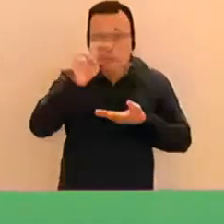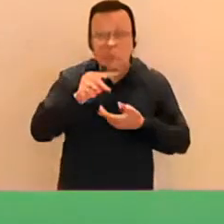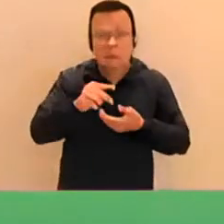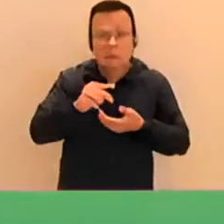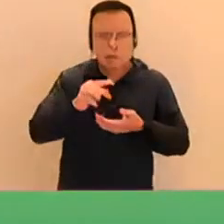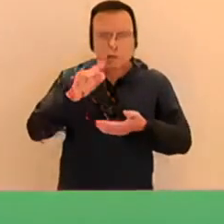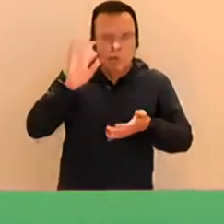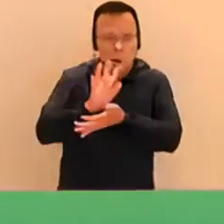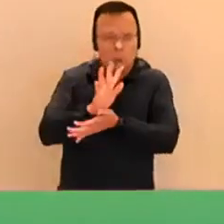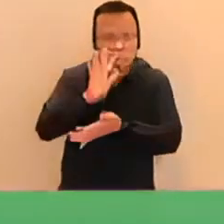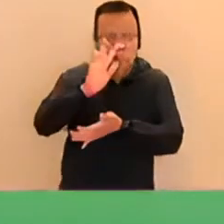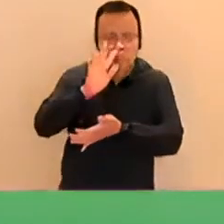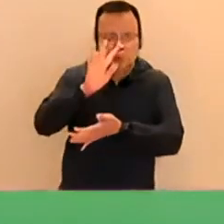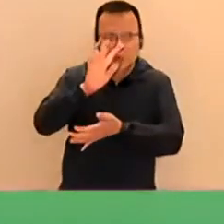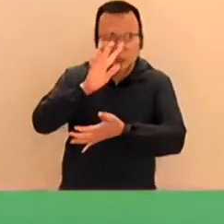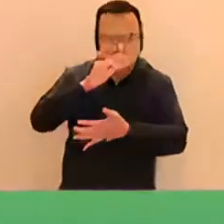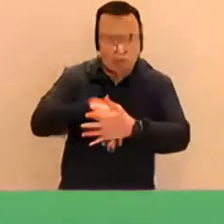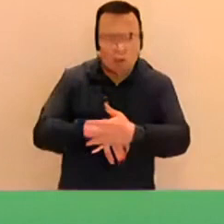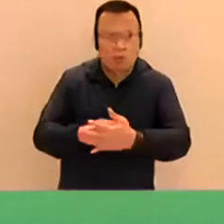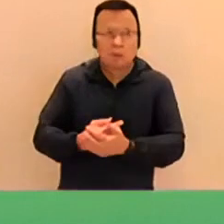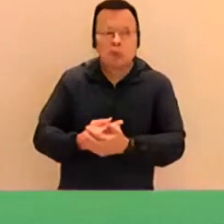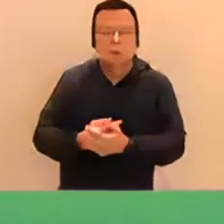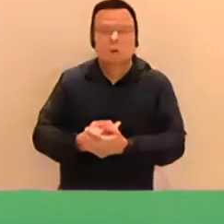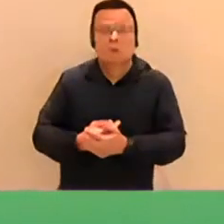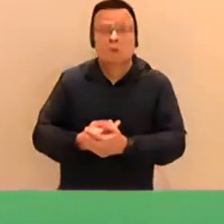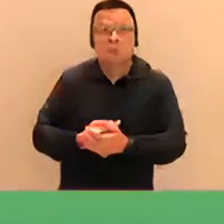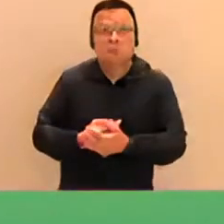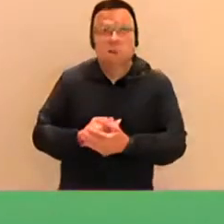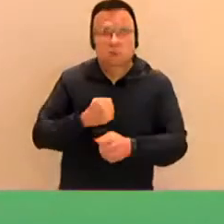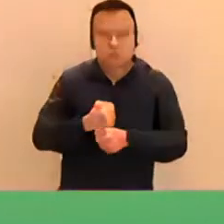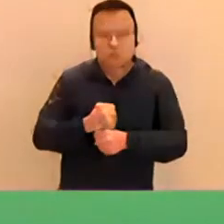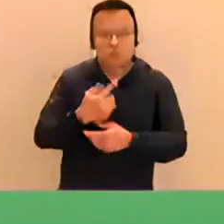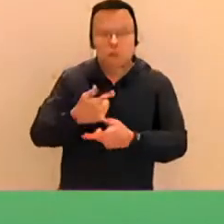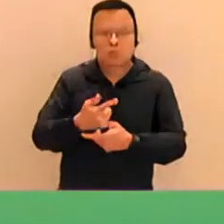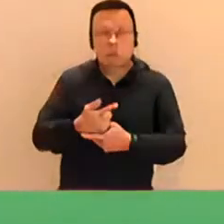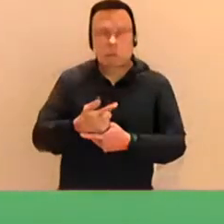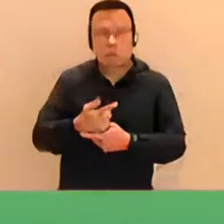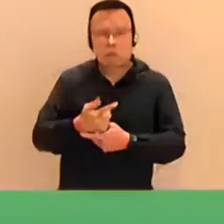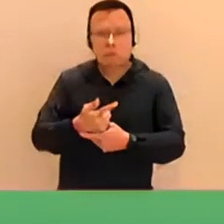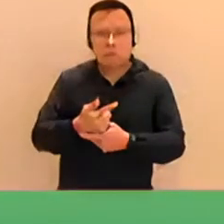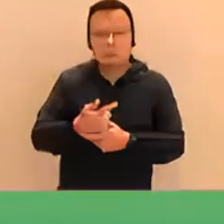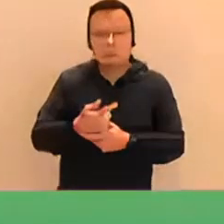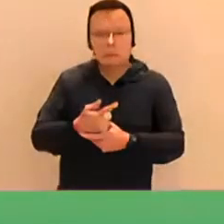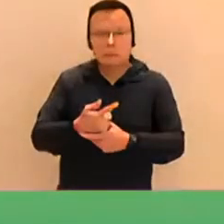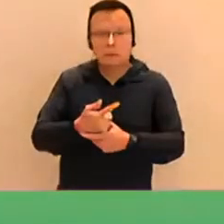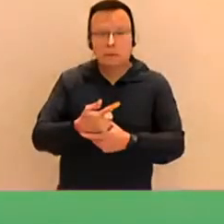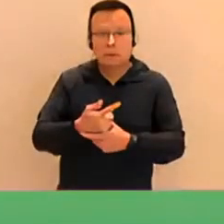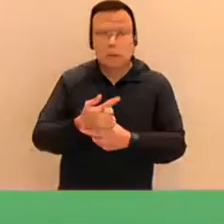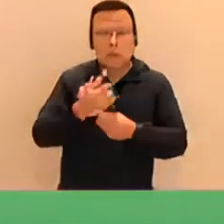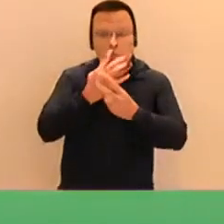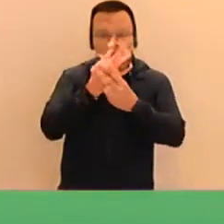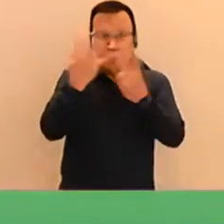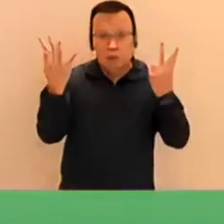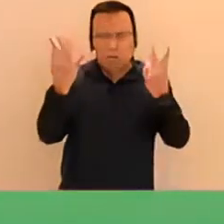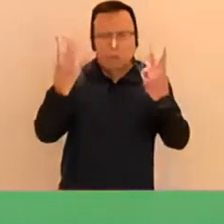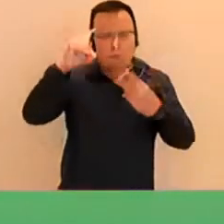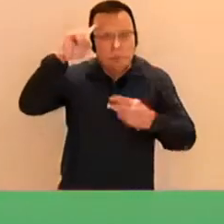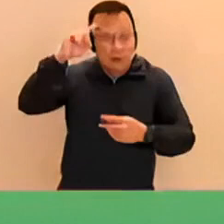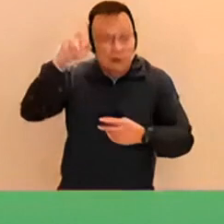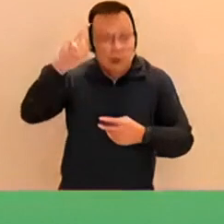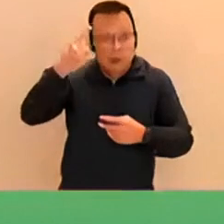whole winter, with some kind of 125 days of space heating, the natural gas consumption reduced